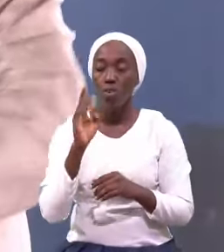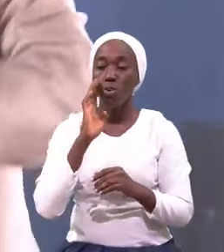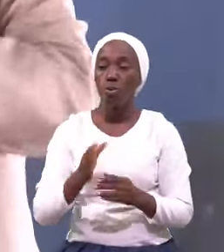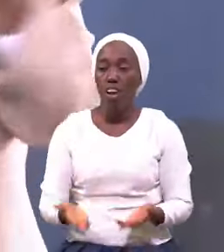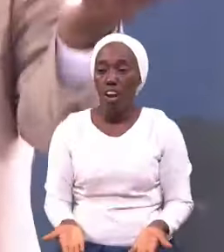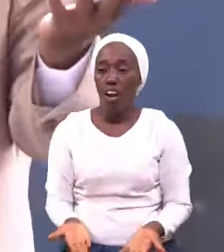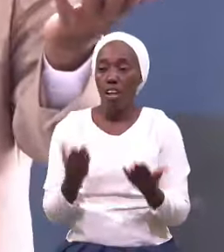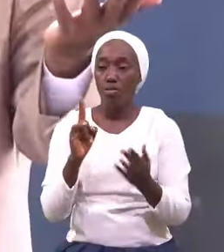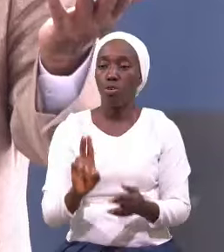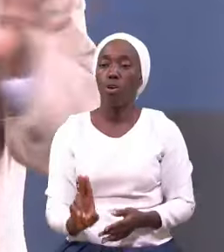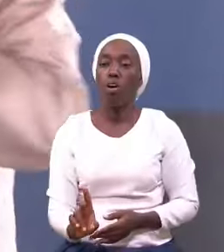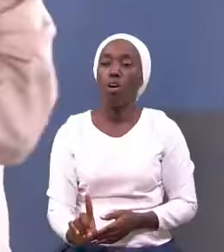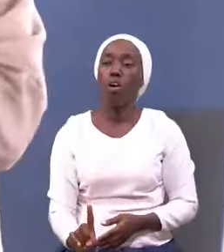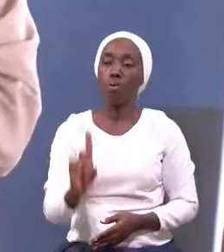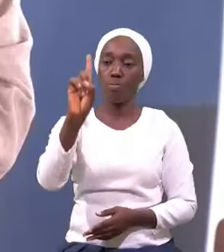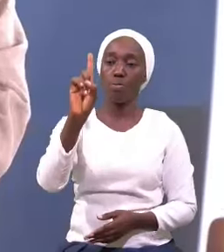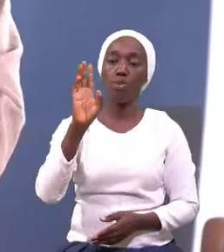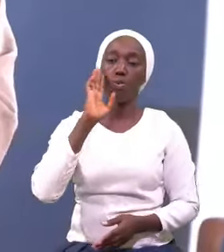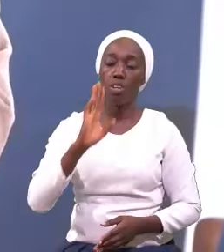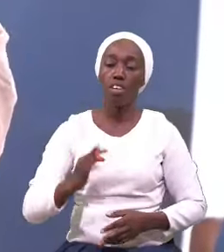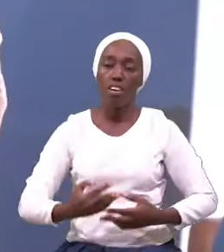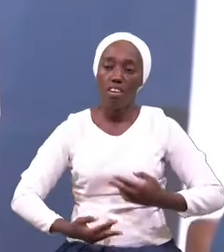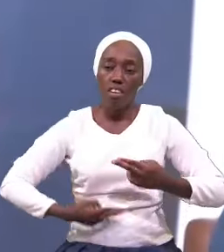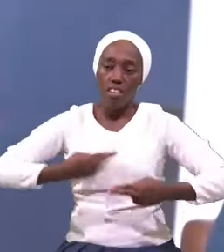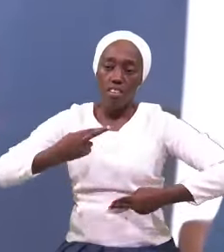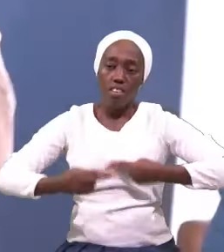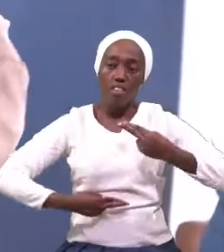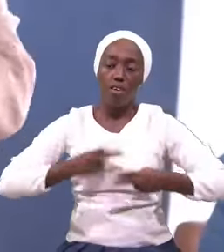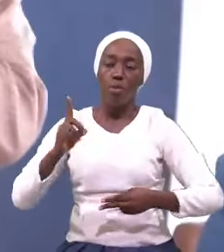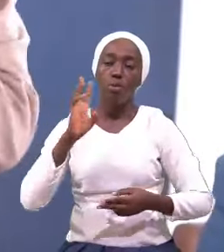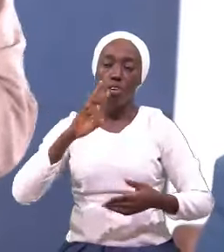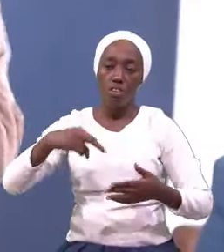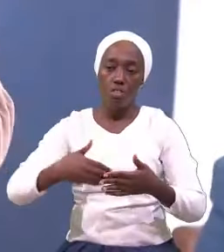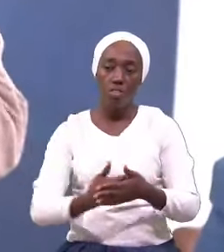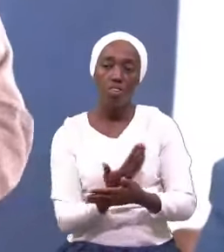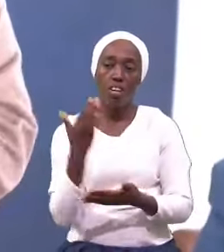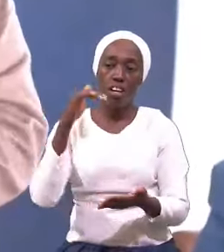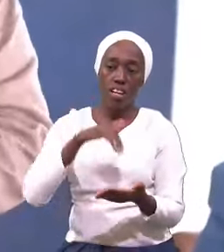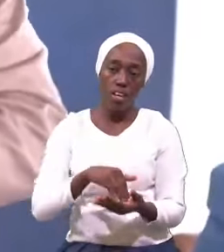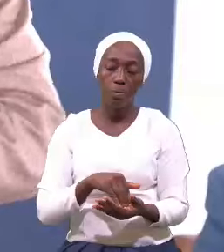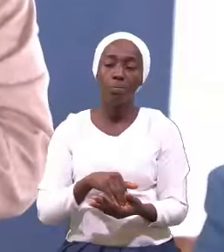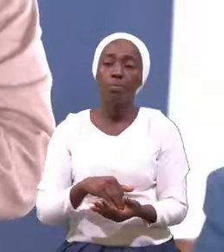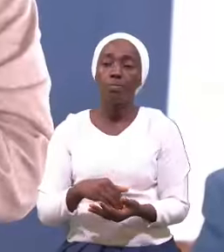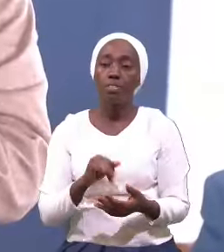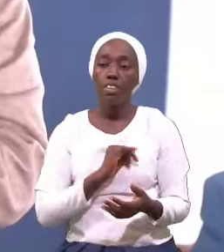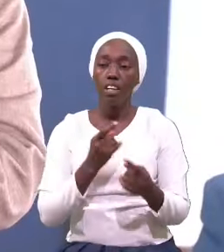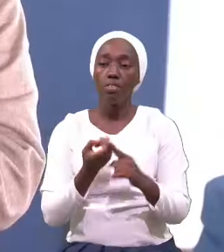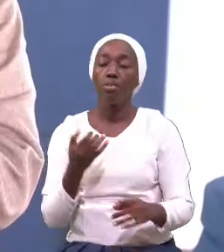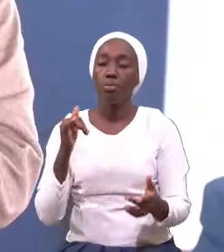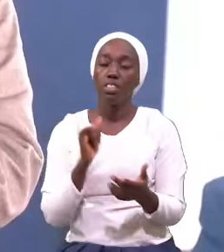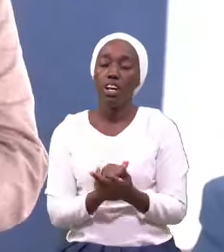up. He will revive you. He will renew you. And from that moment